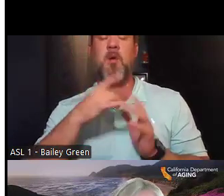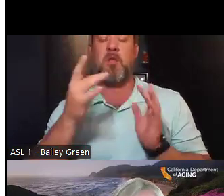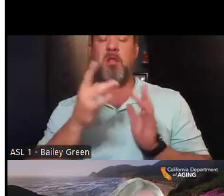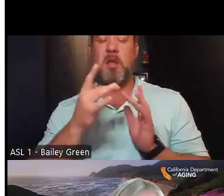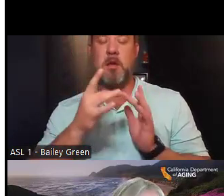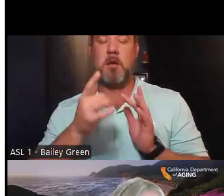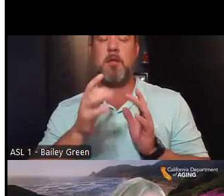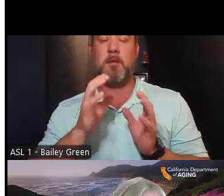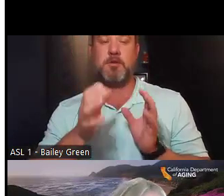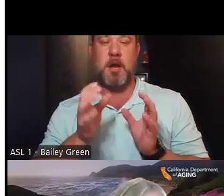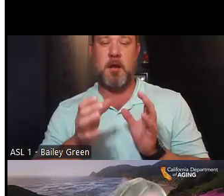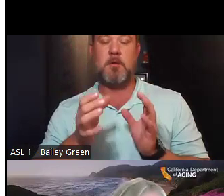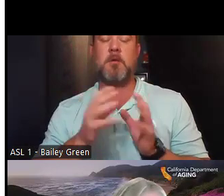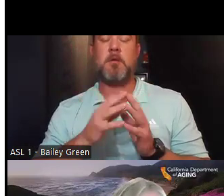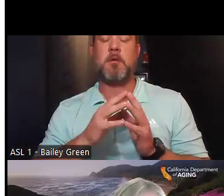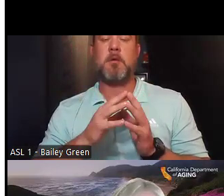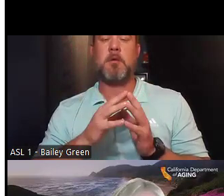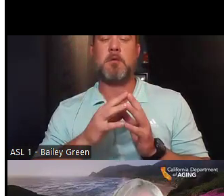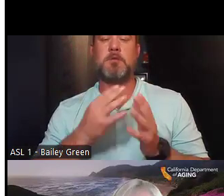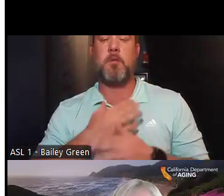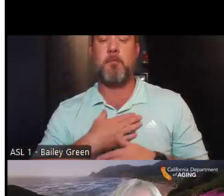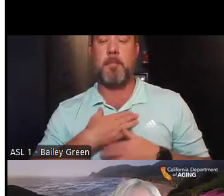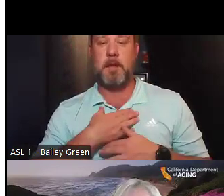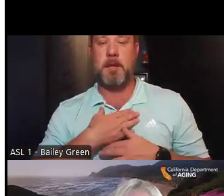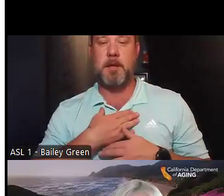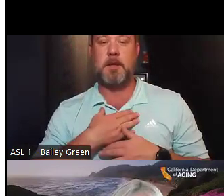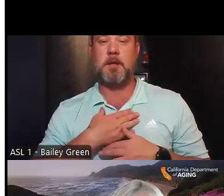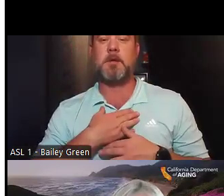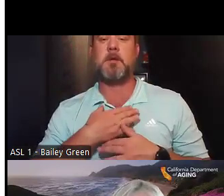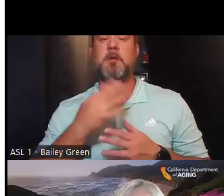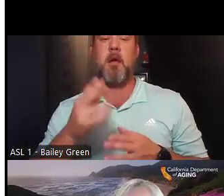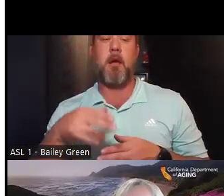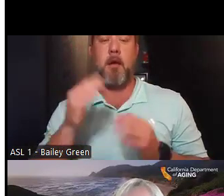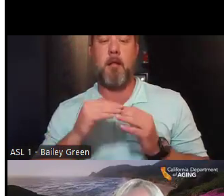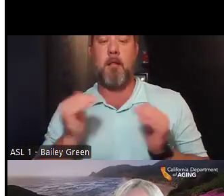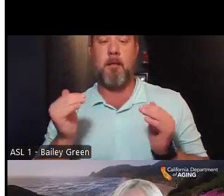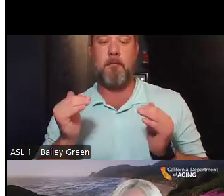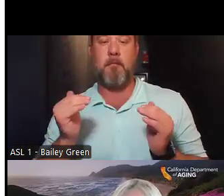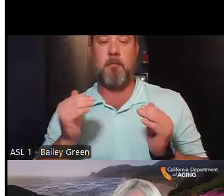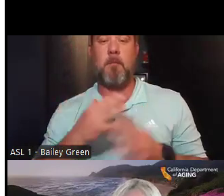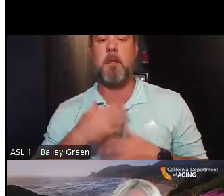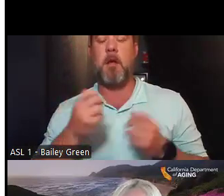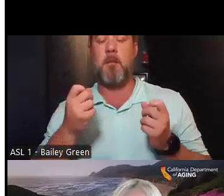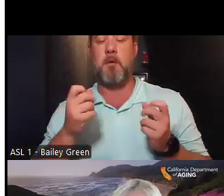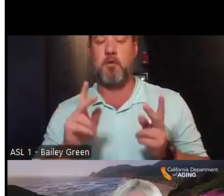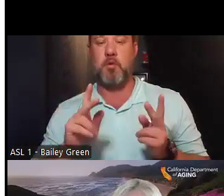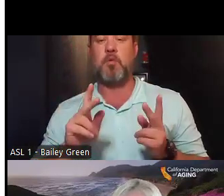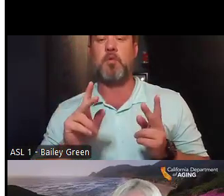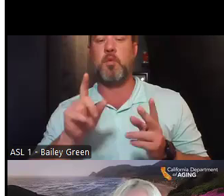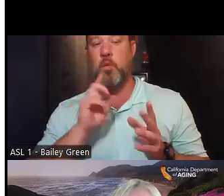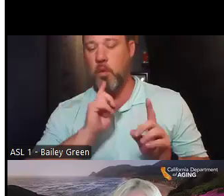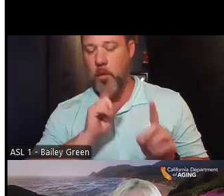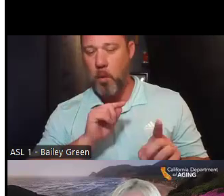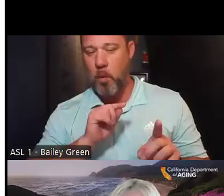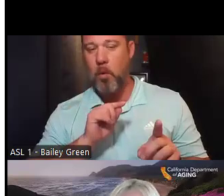in the chat for you to look at. So please, we're going to go high level here, but please take the opportunity to look at the report